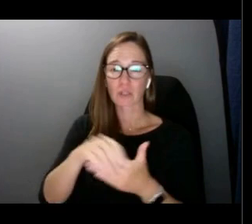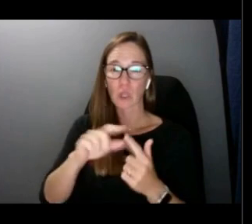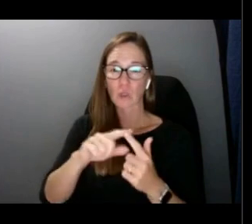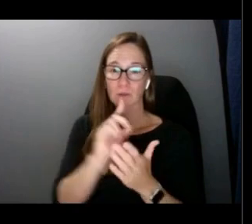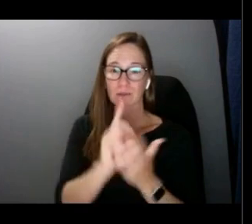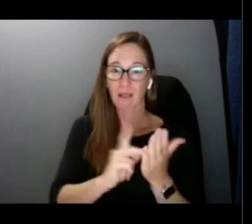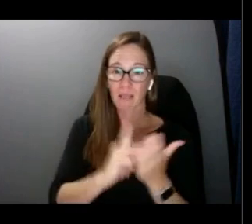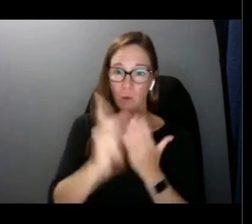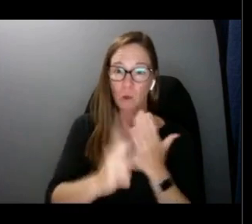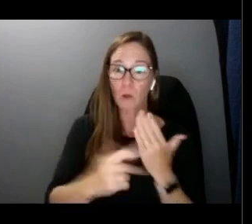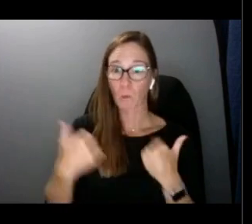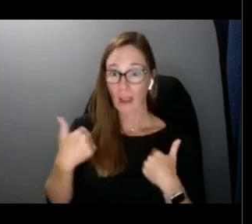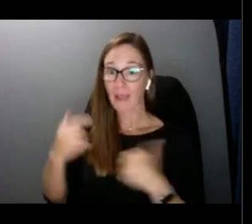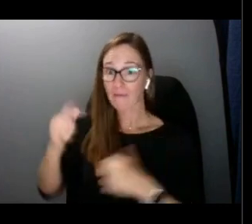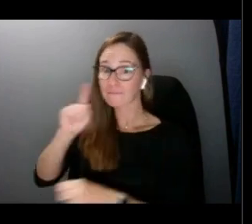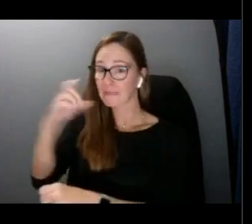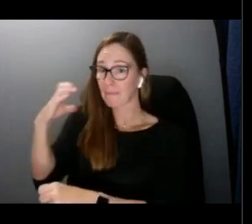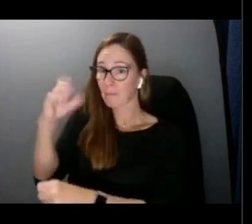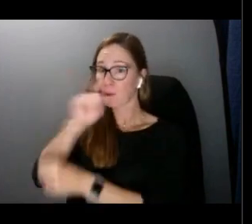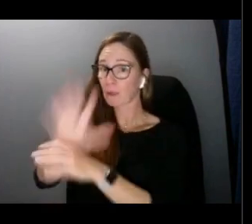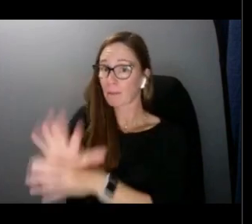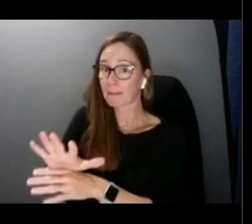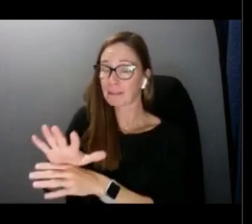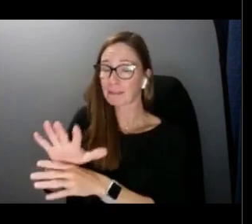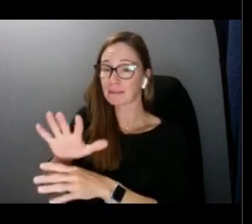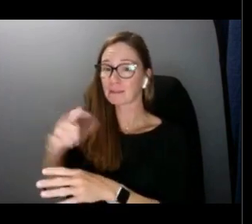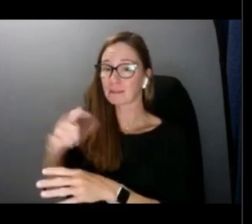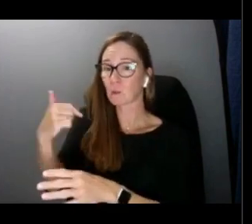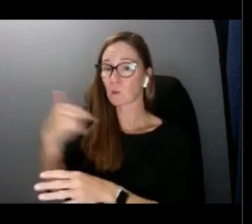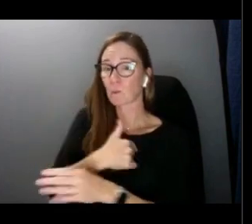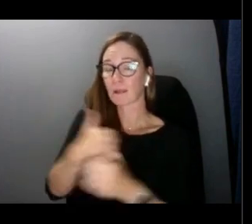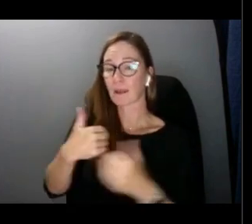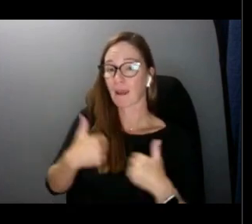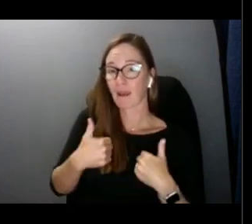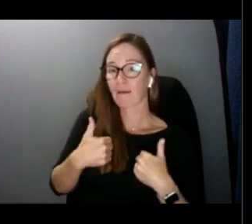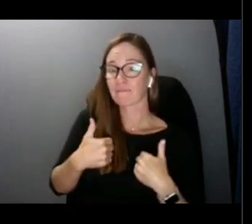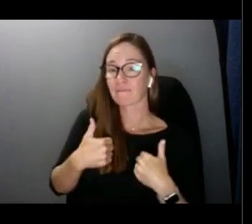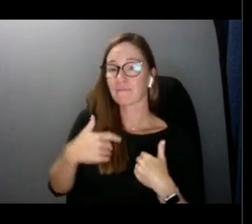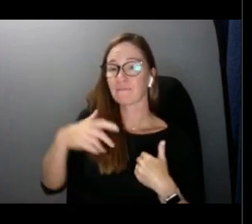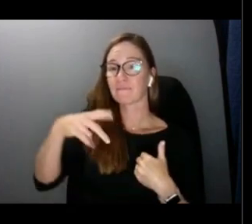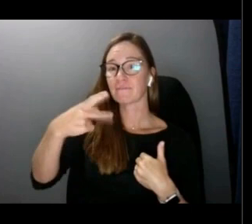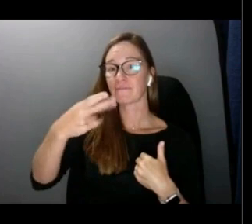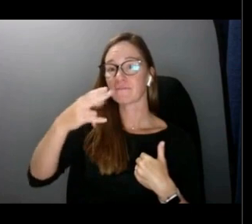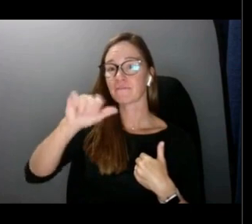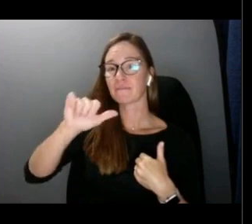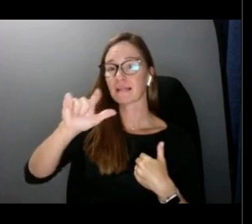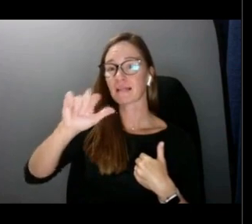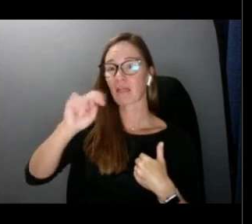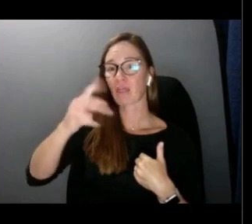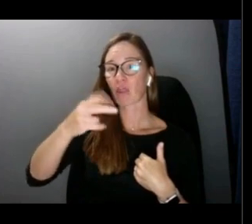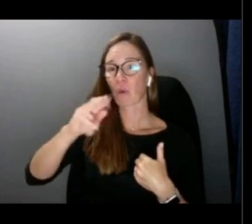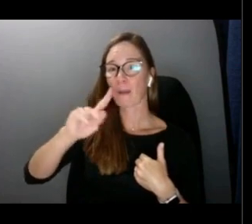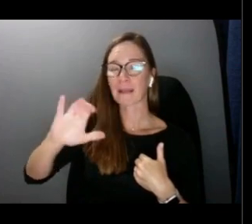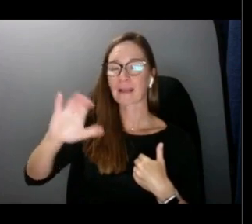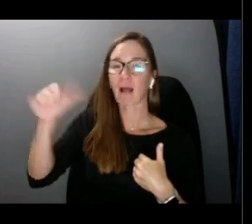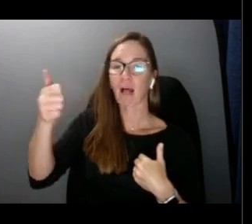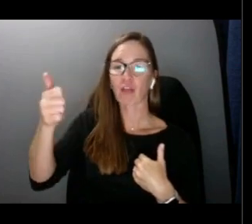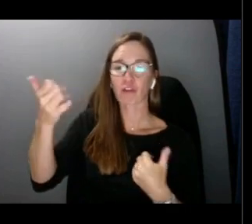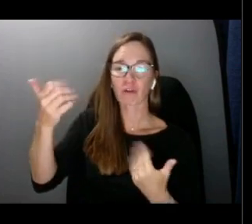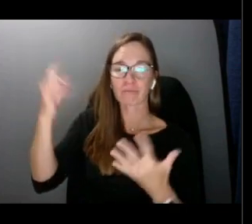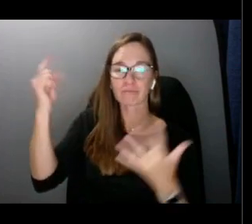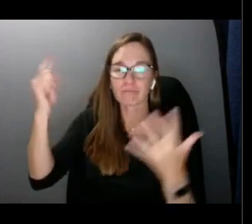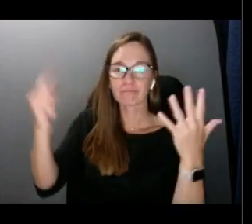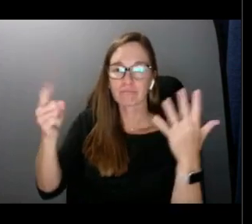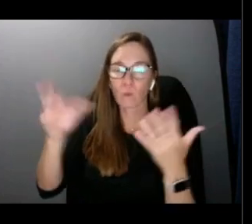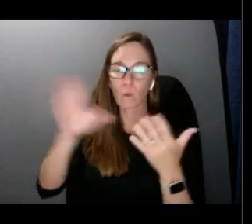have employer commitments to, or we have philanthropic support or other elements that